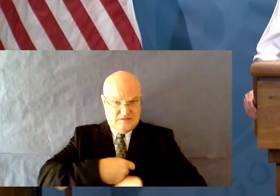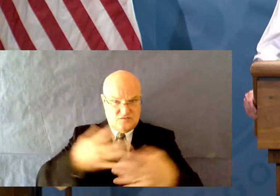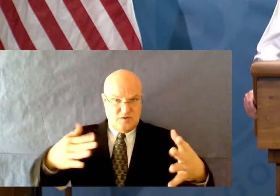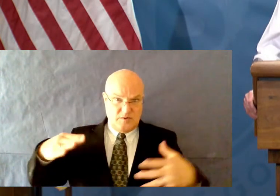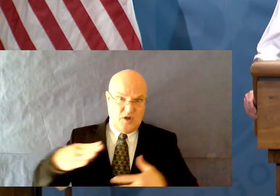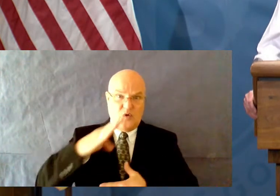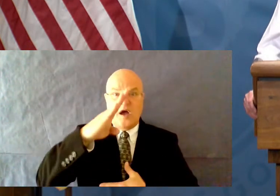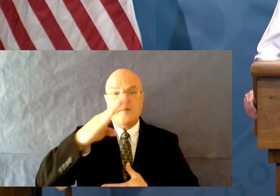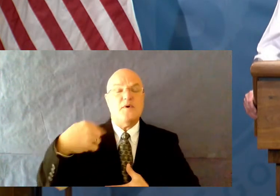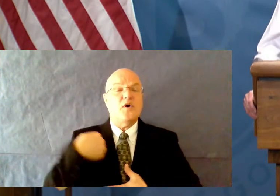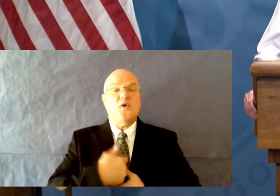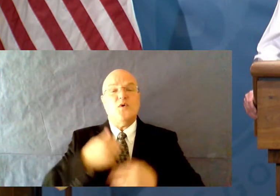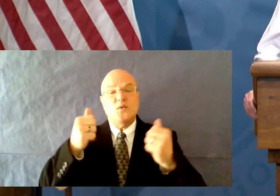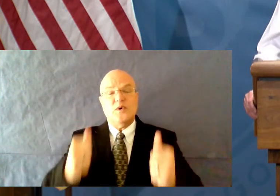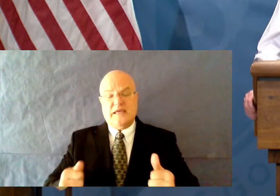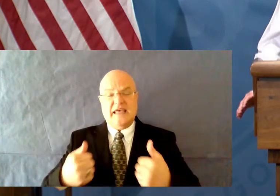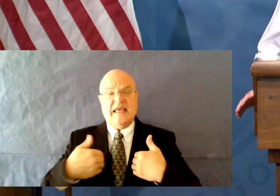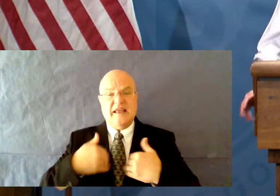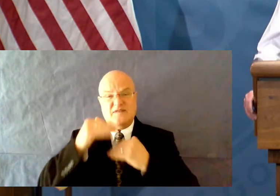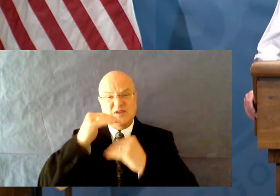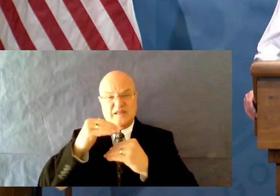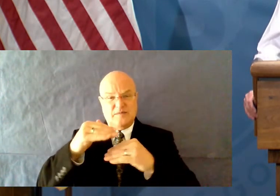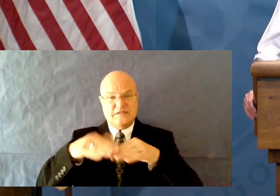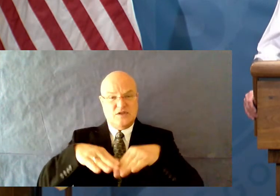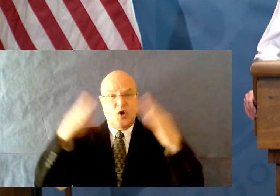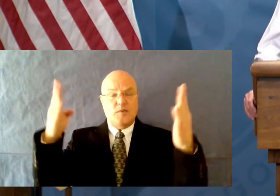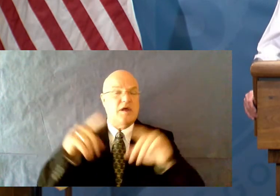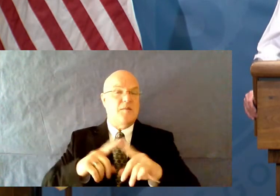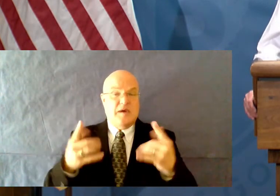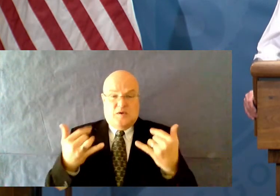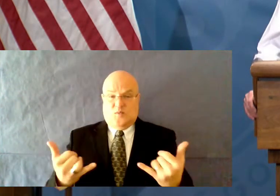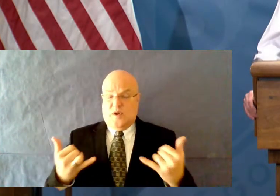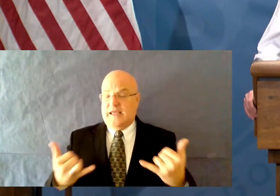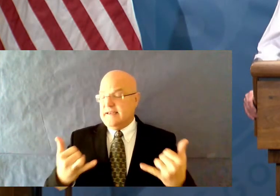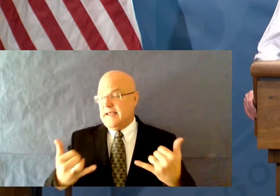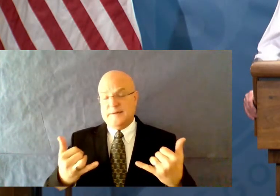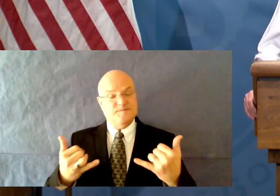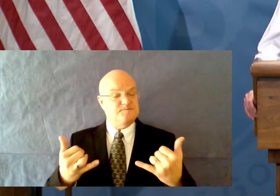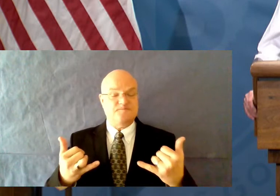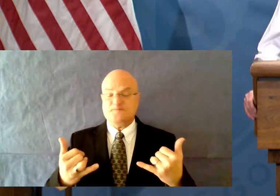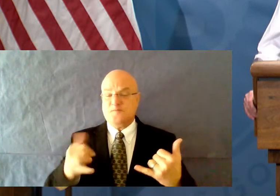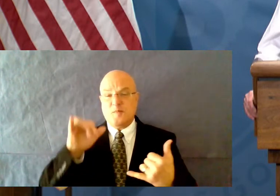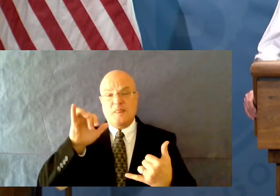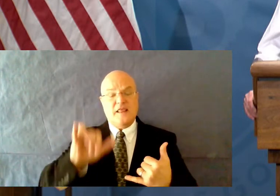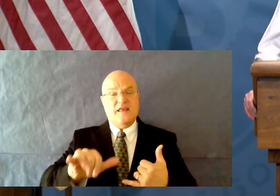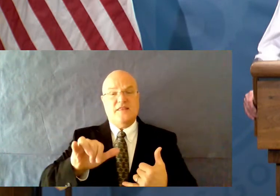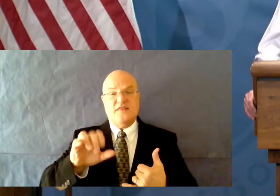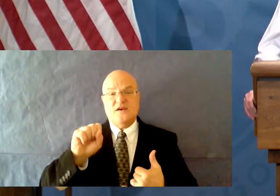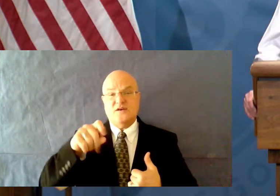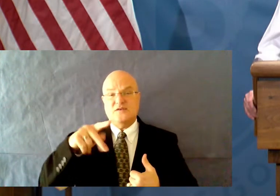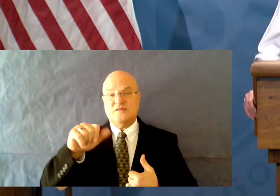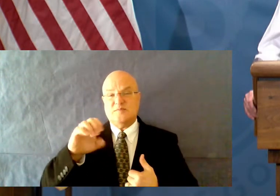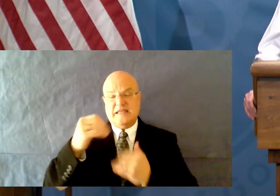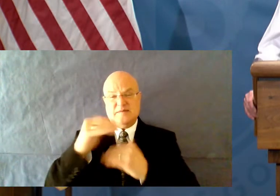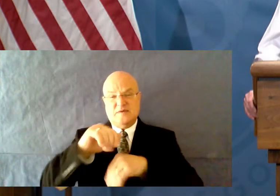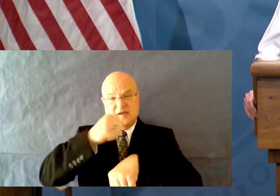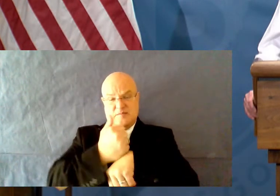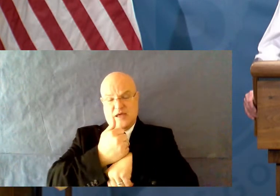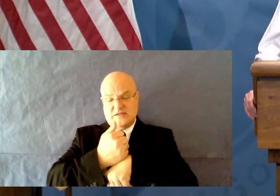so we can lift restrictions. But at the present time, those space limitations are important